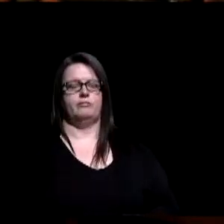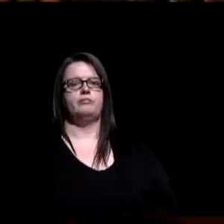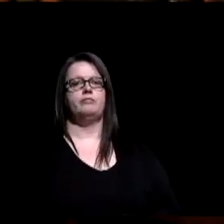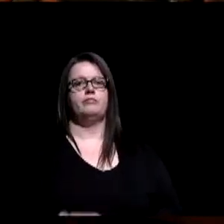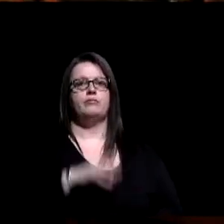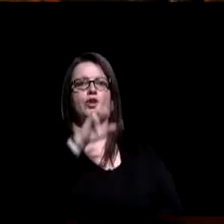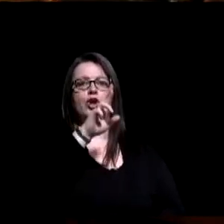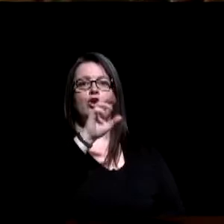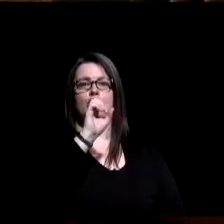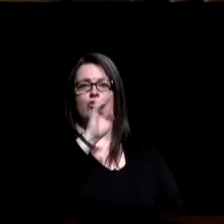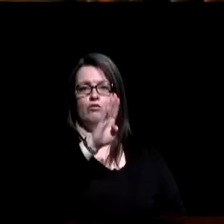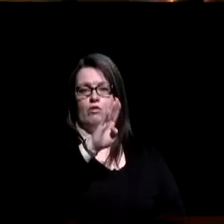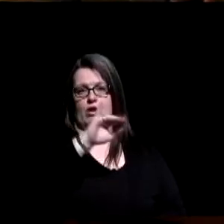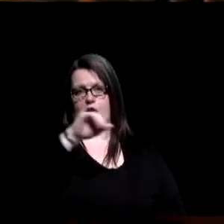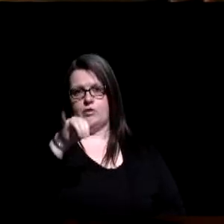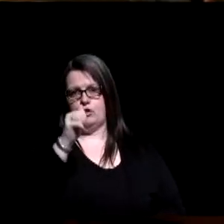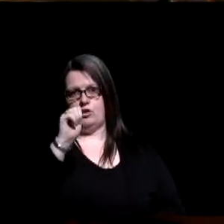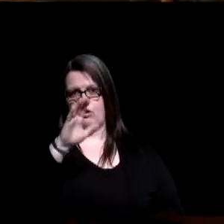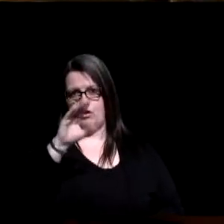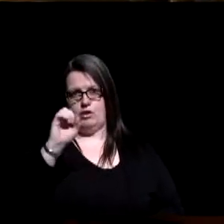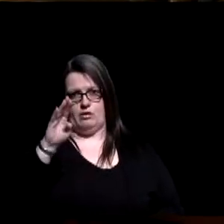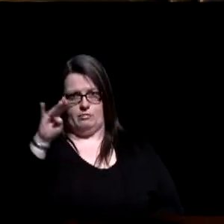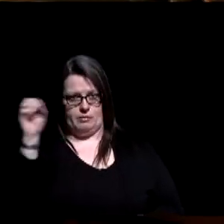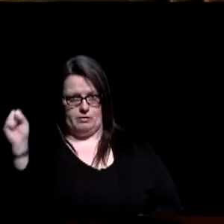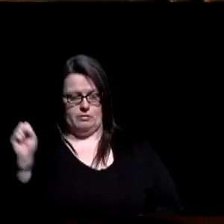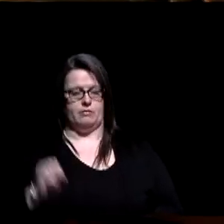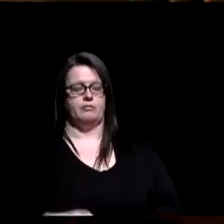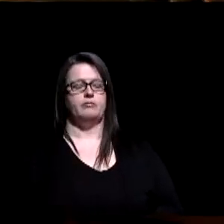Rob Jacobs.